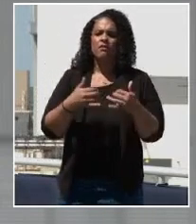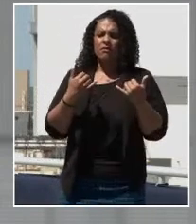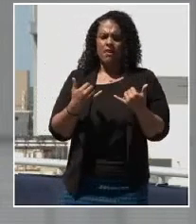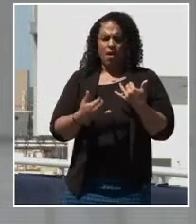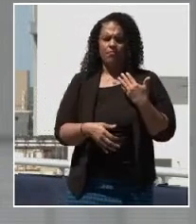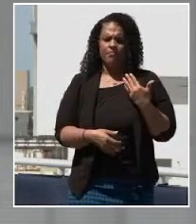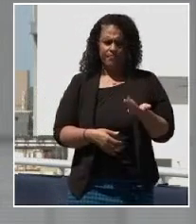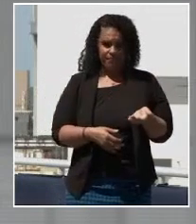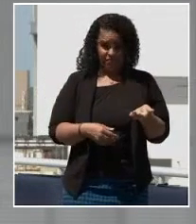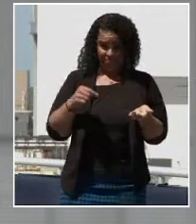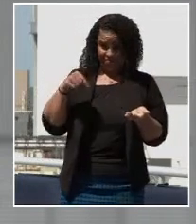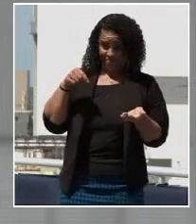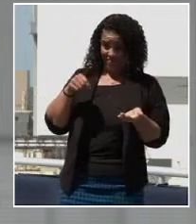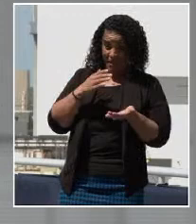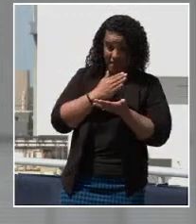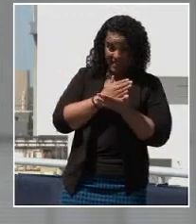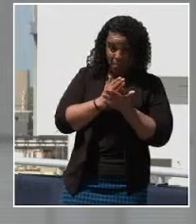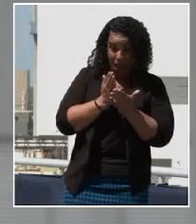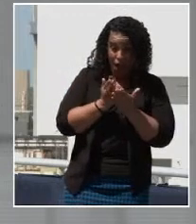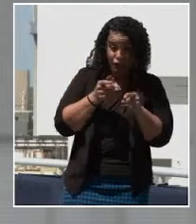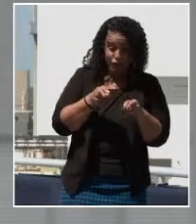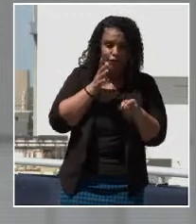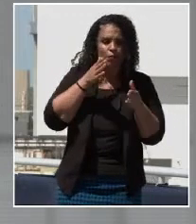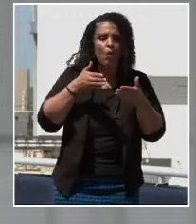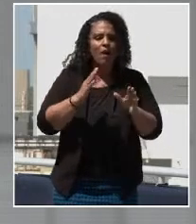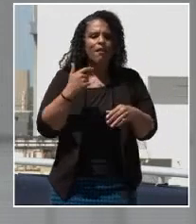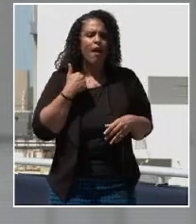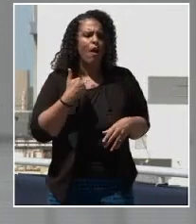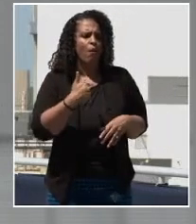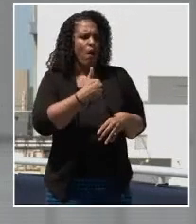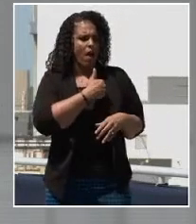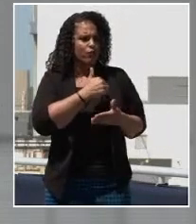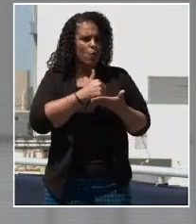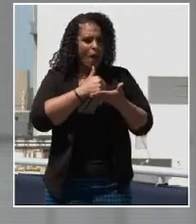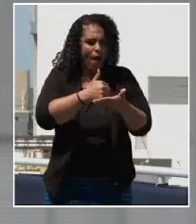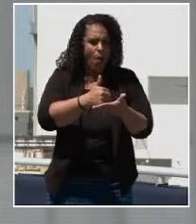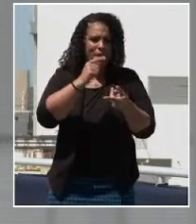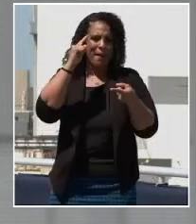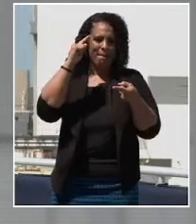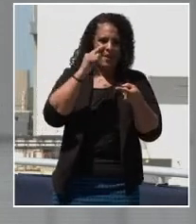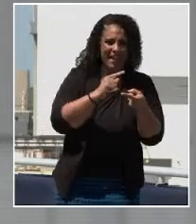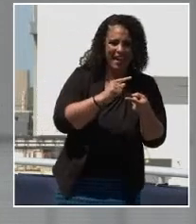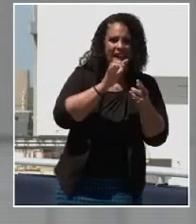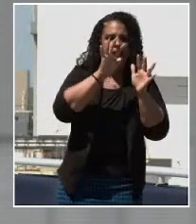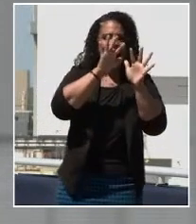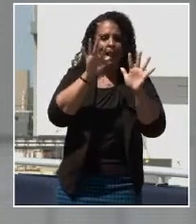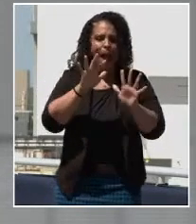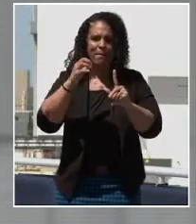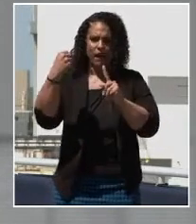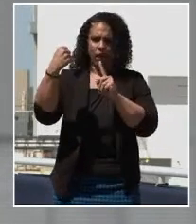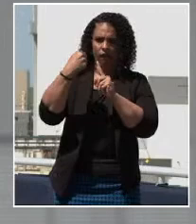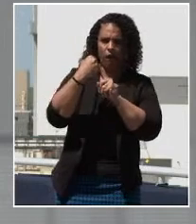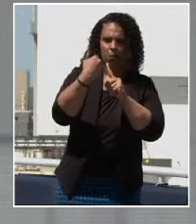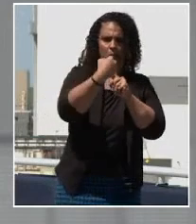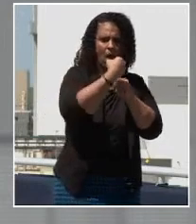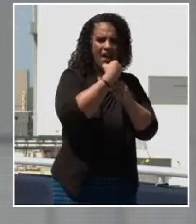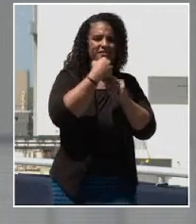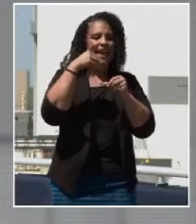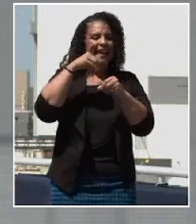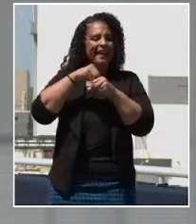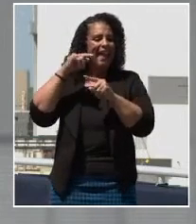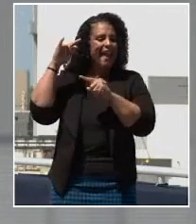now this budget is also going to allow us to help mitigate the climate impacts in